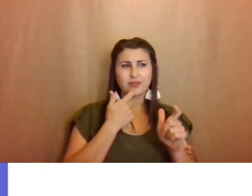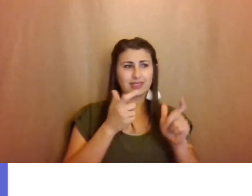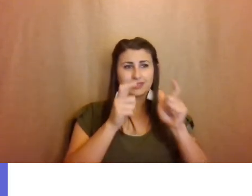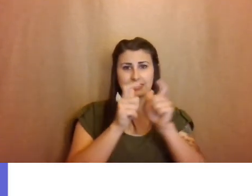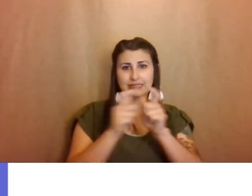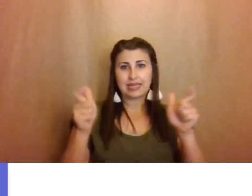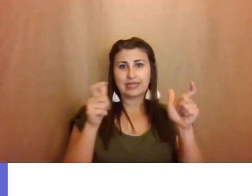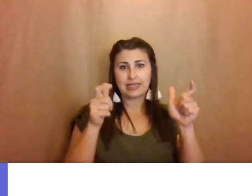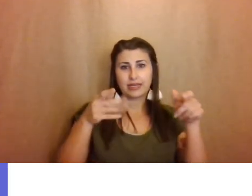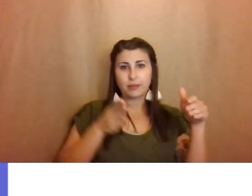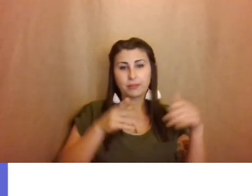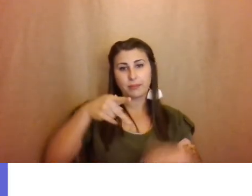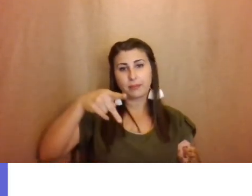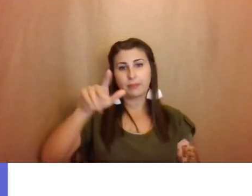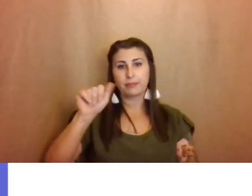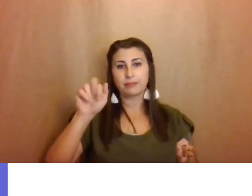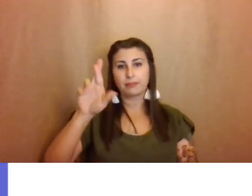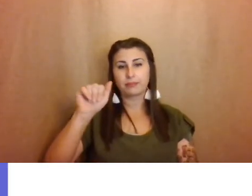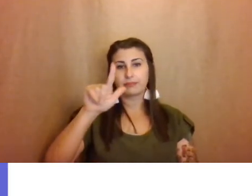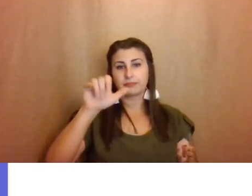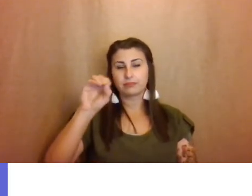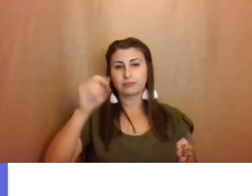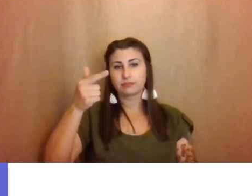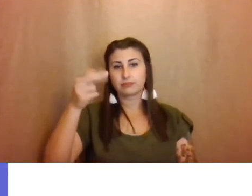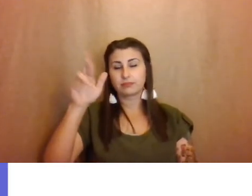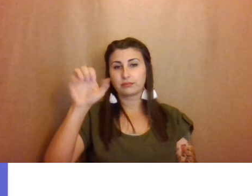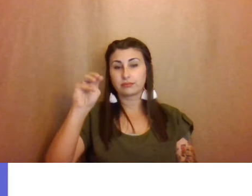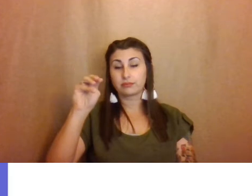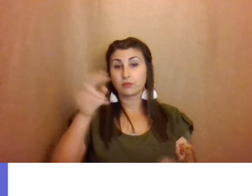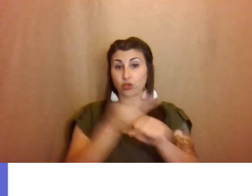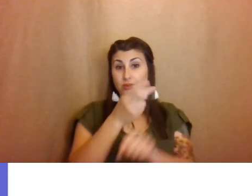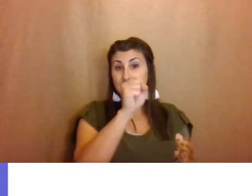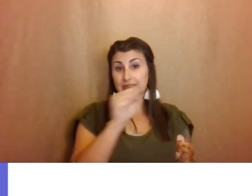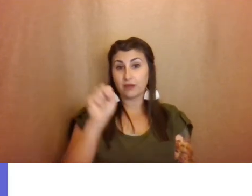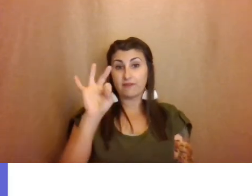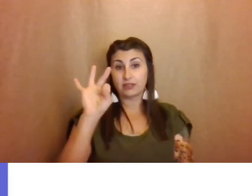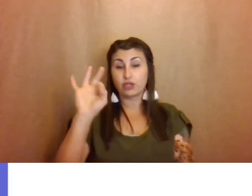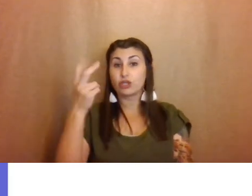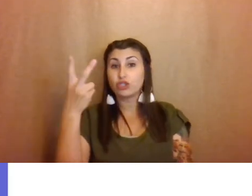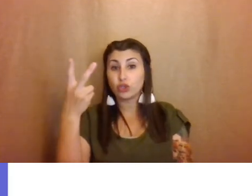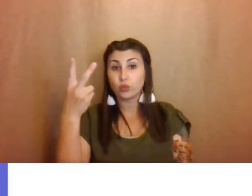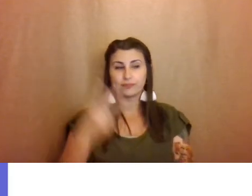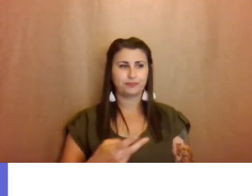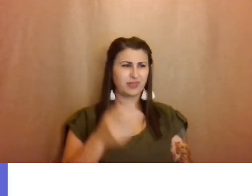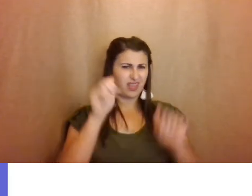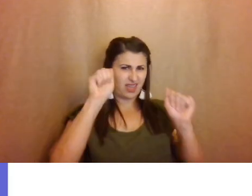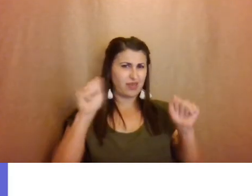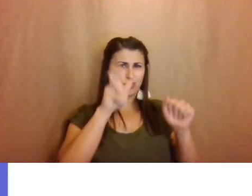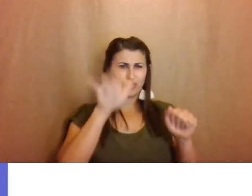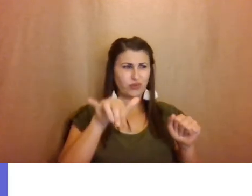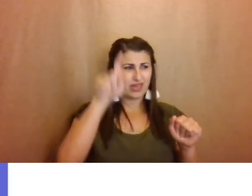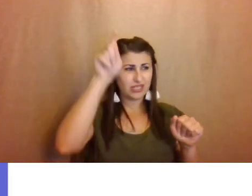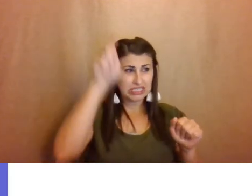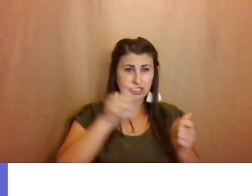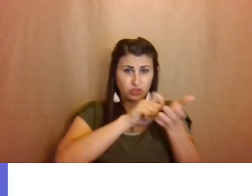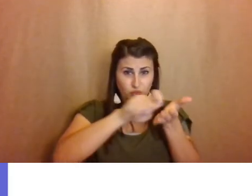the parallelogram by a scale factor of 2. Well, in order to do that, we should write down those coordinates.